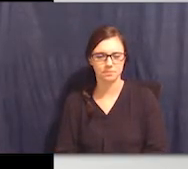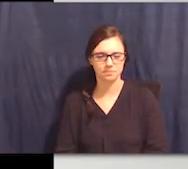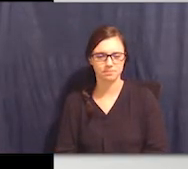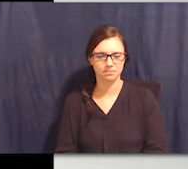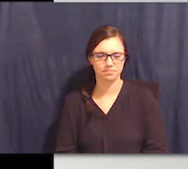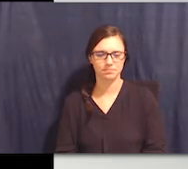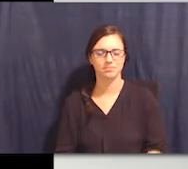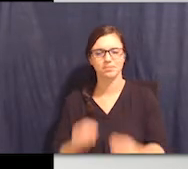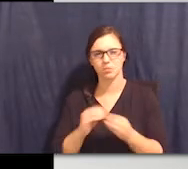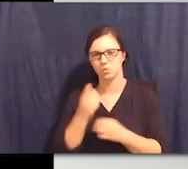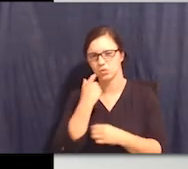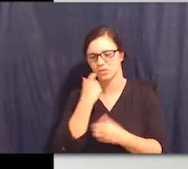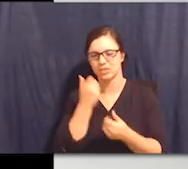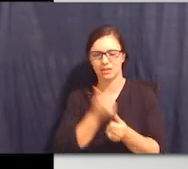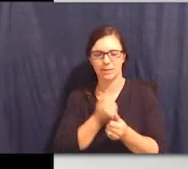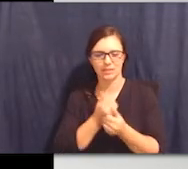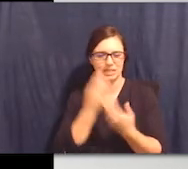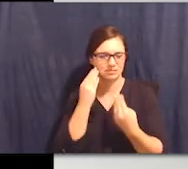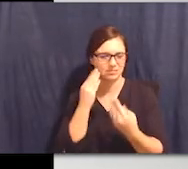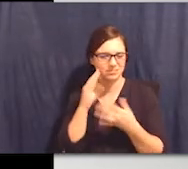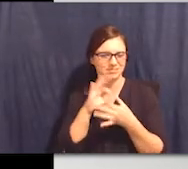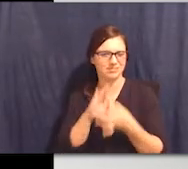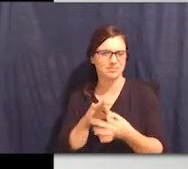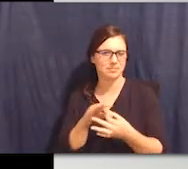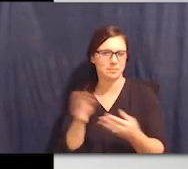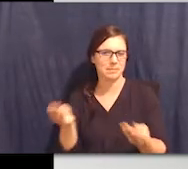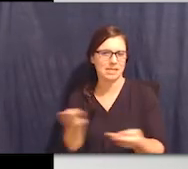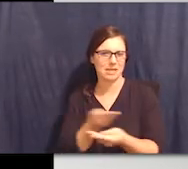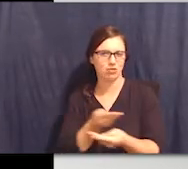This is just some more recent updated data about mediation.